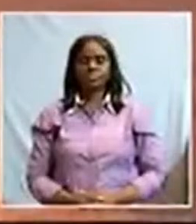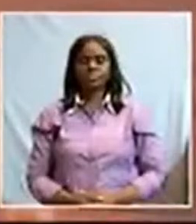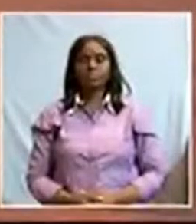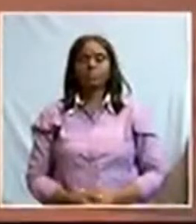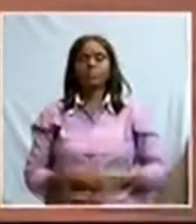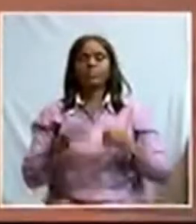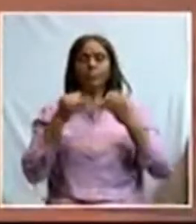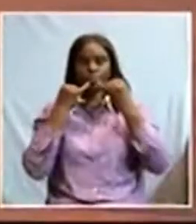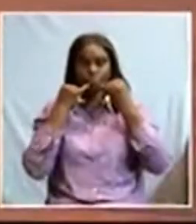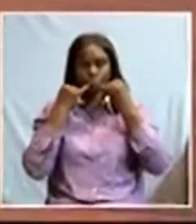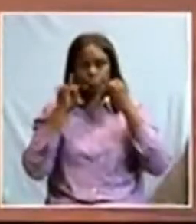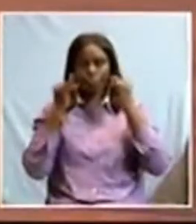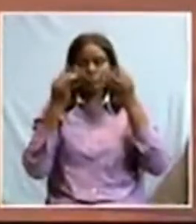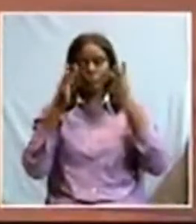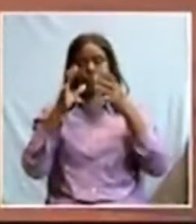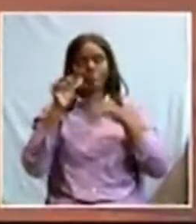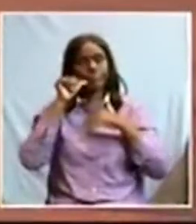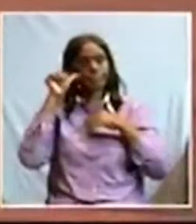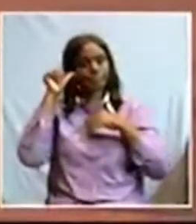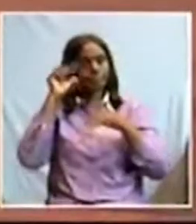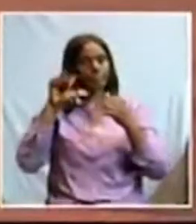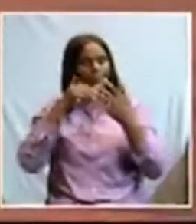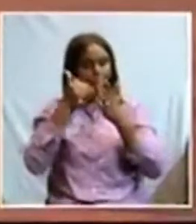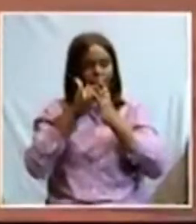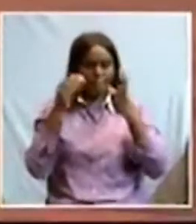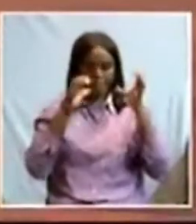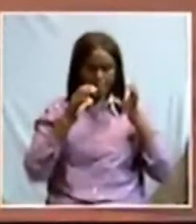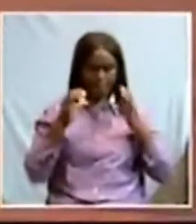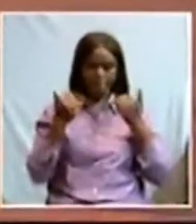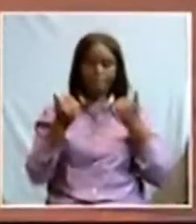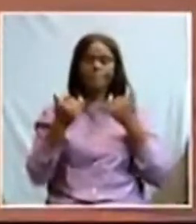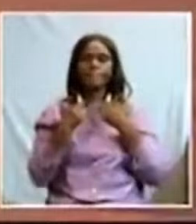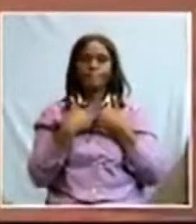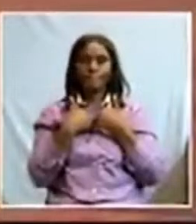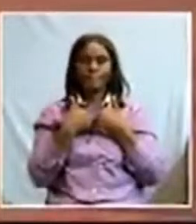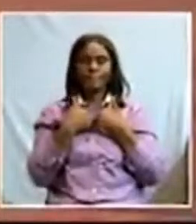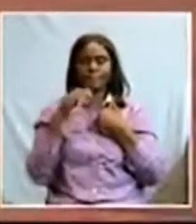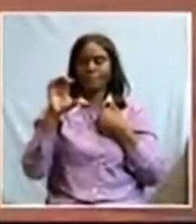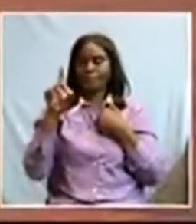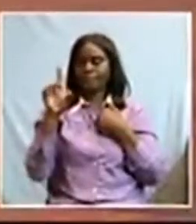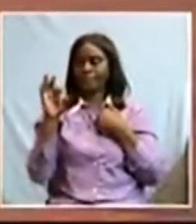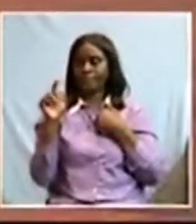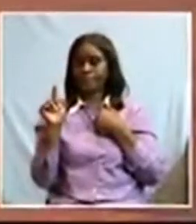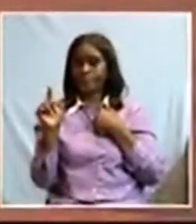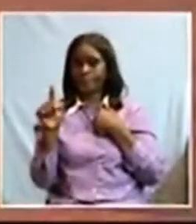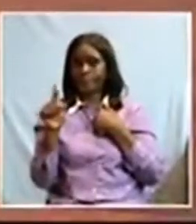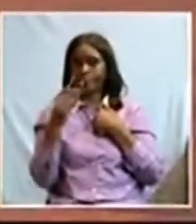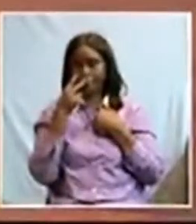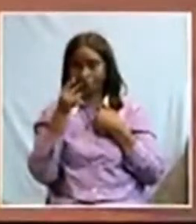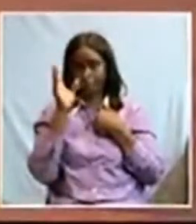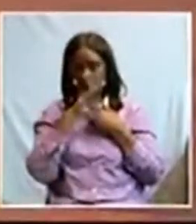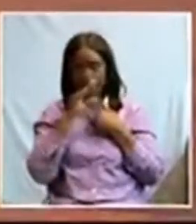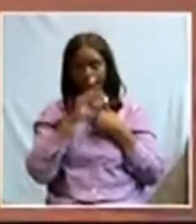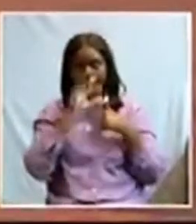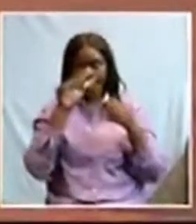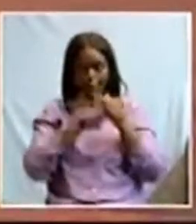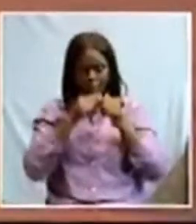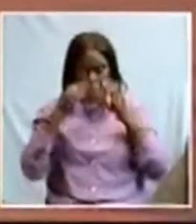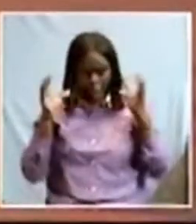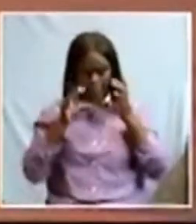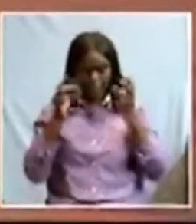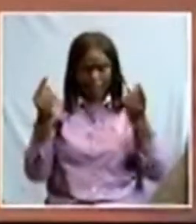you labored yesterday. All the councils now on the CDF, we have seen every council that